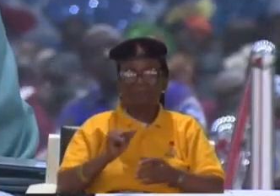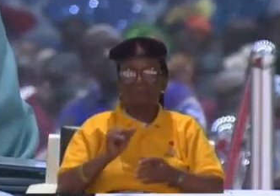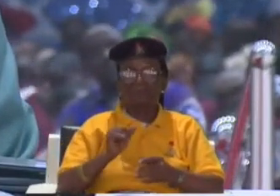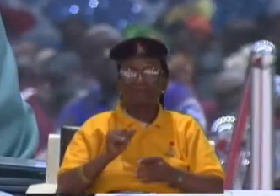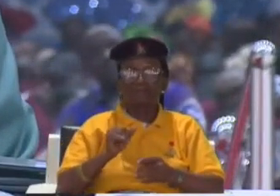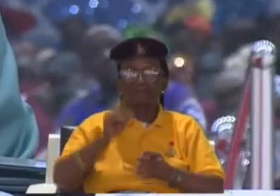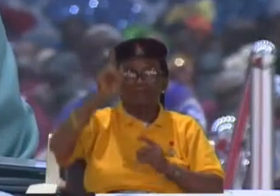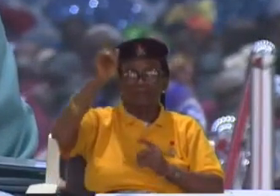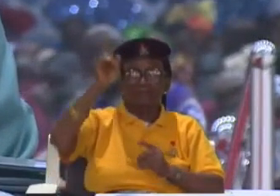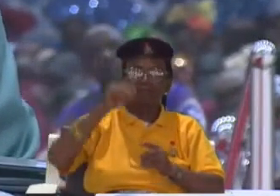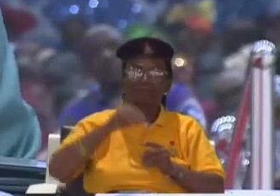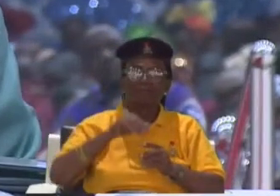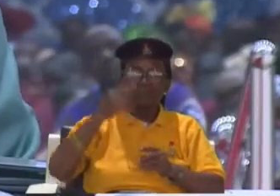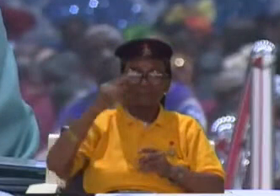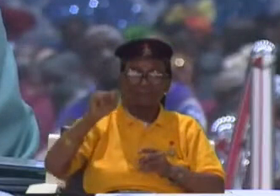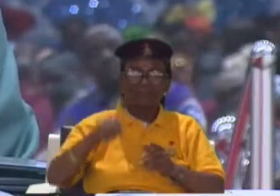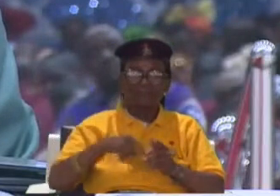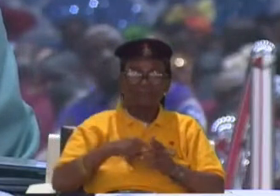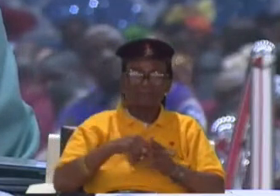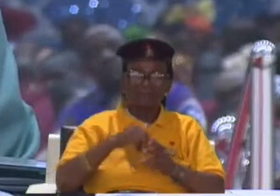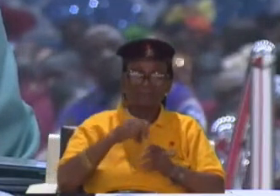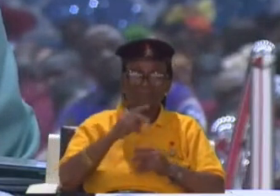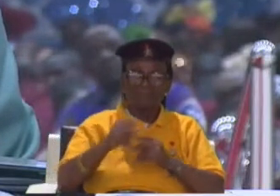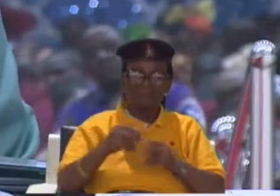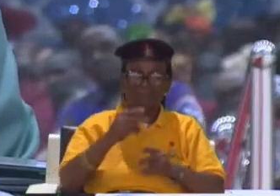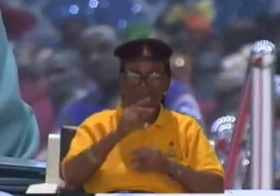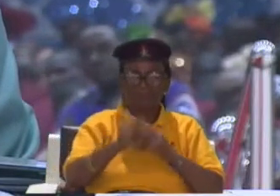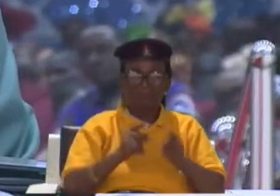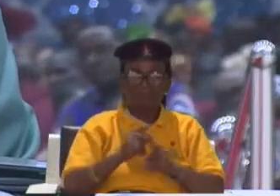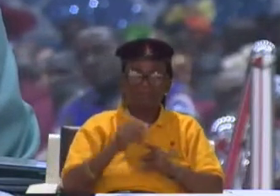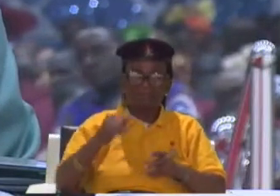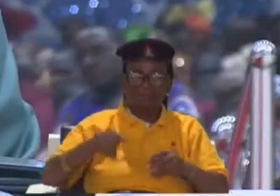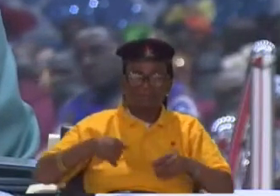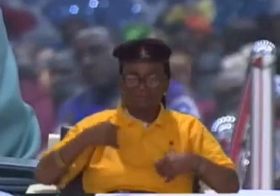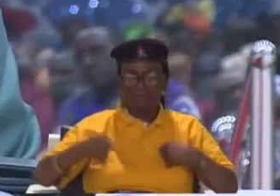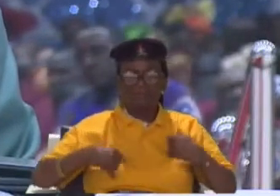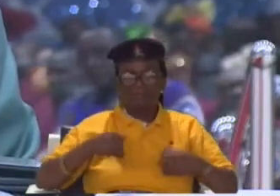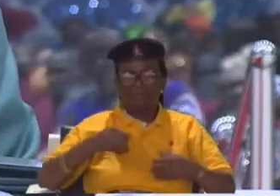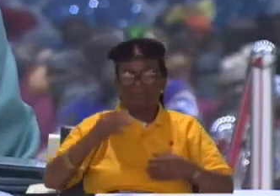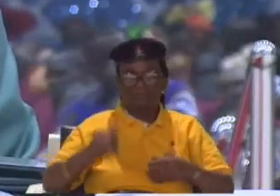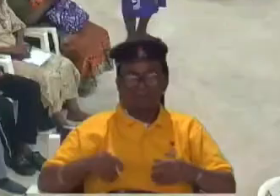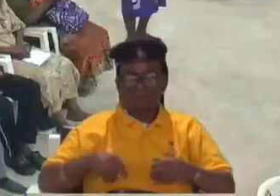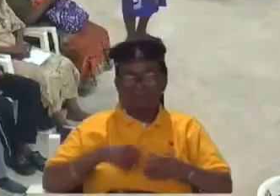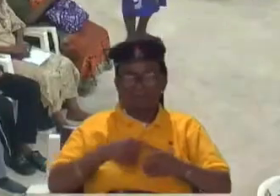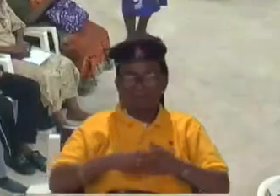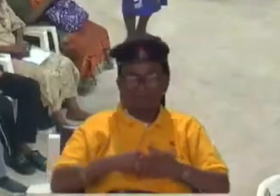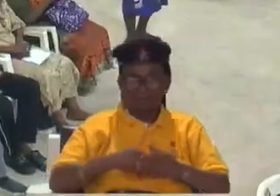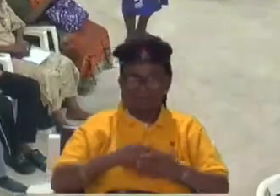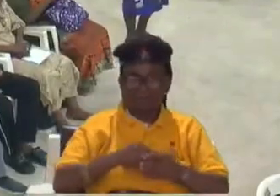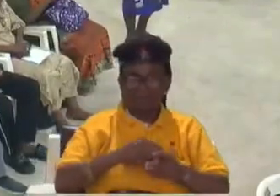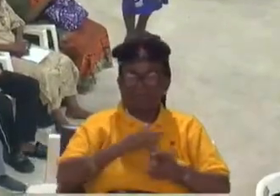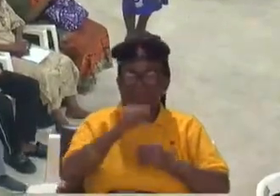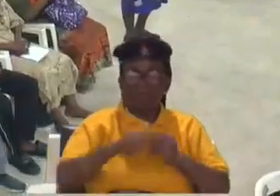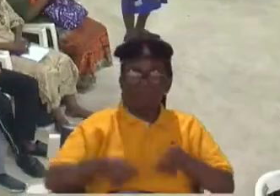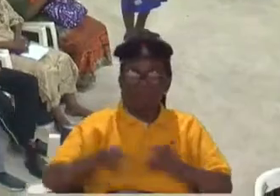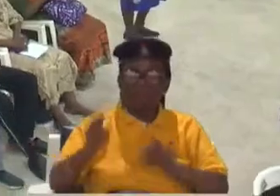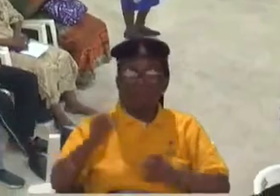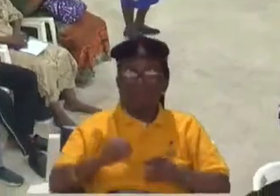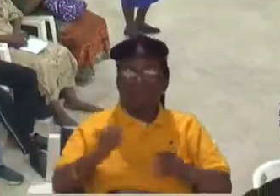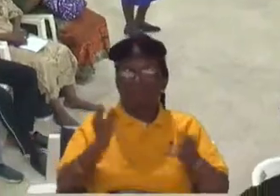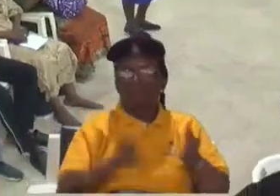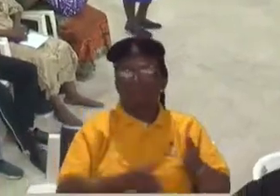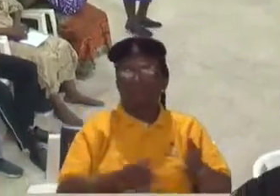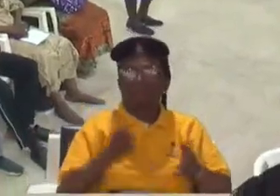By this time next year, let them bring their own children too.